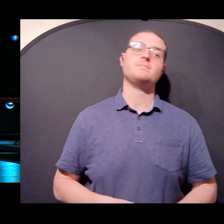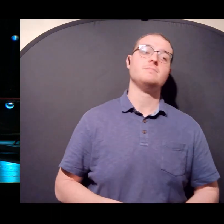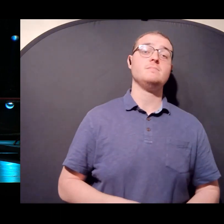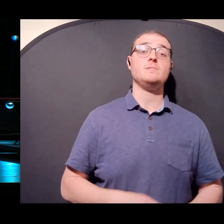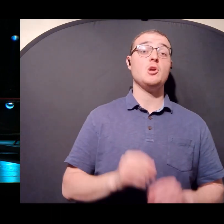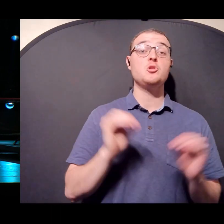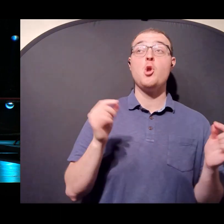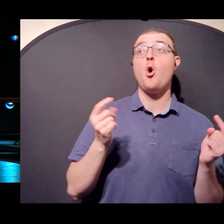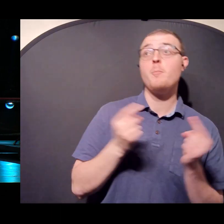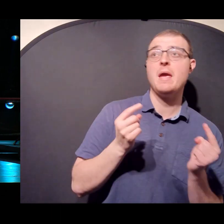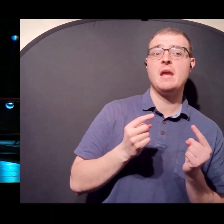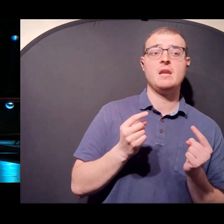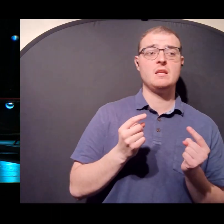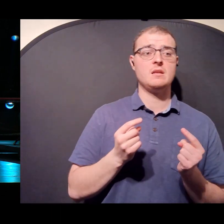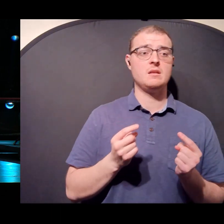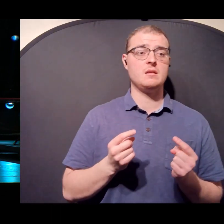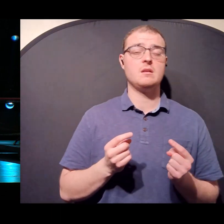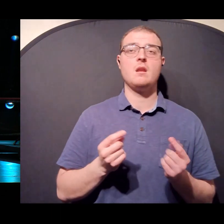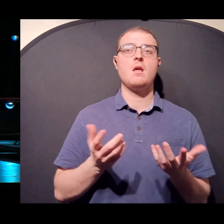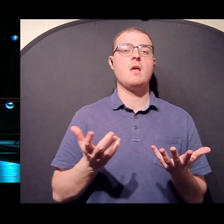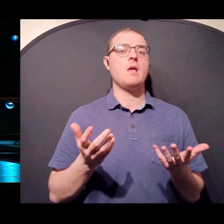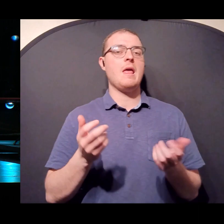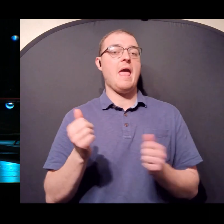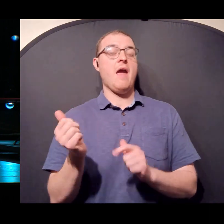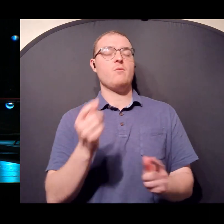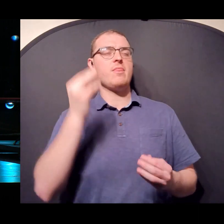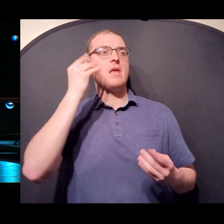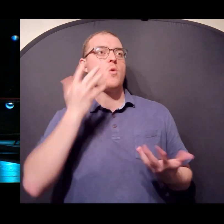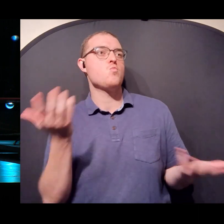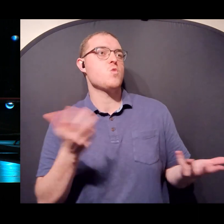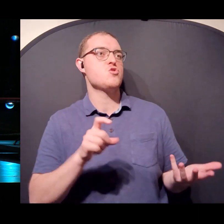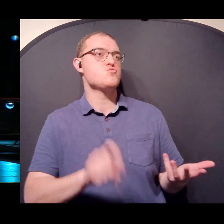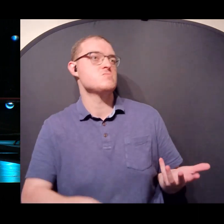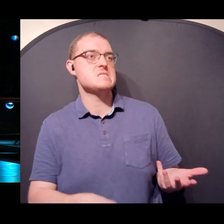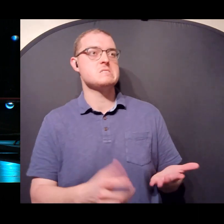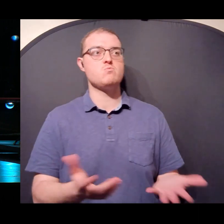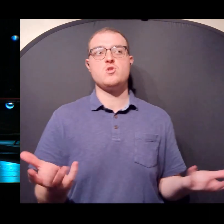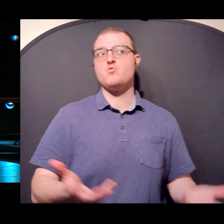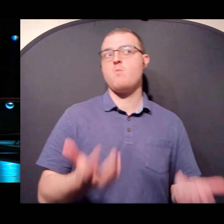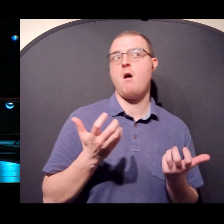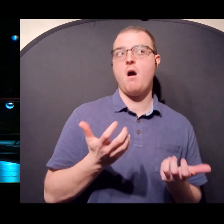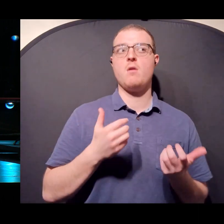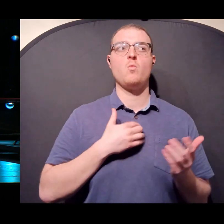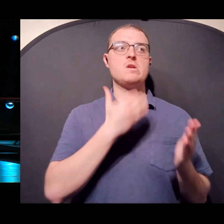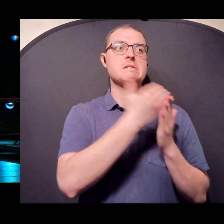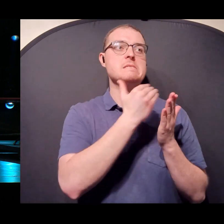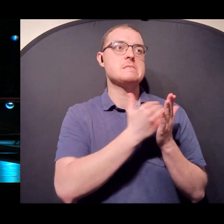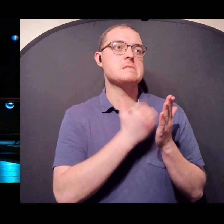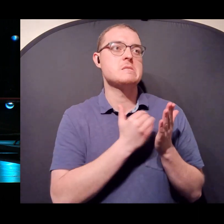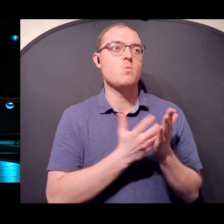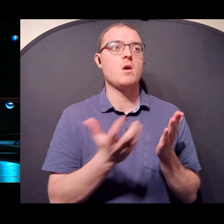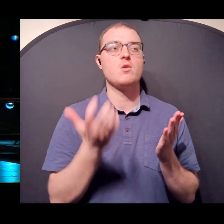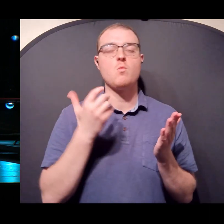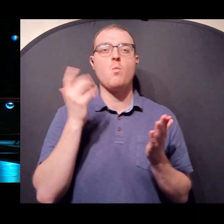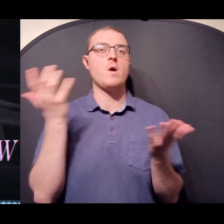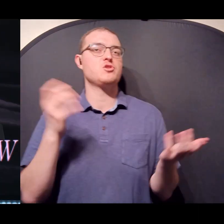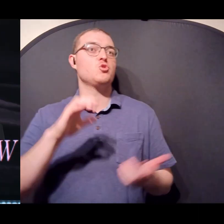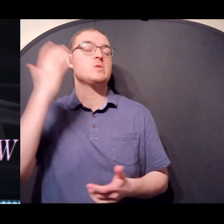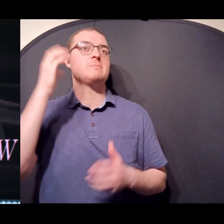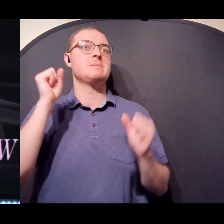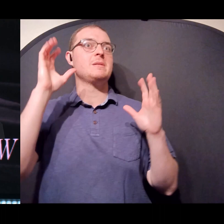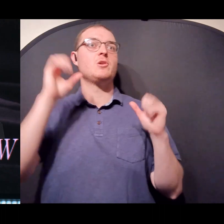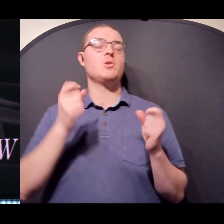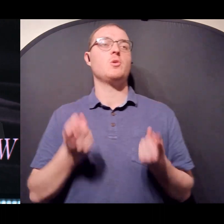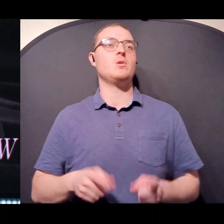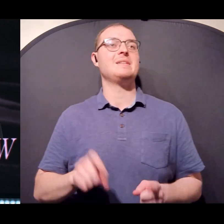a promotion. See, everyone's asking that question. What do you want? What do you need? What's on your list? What are the